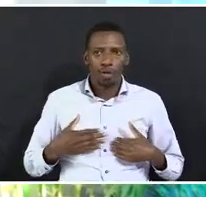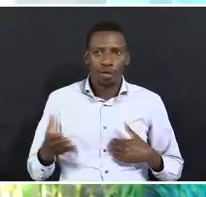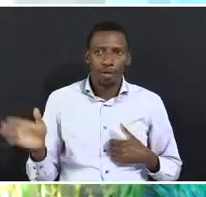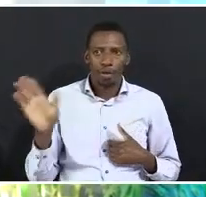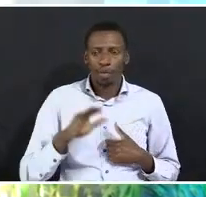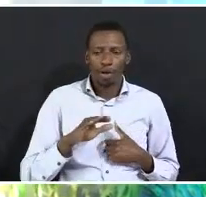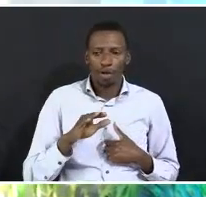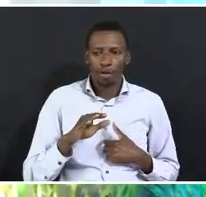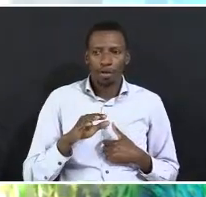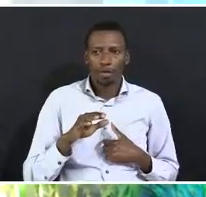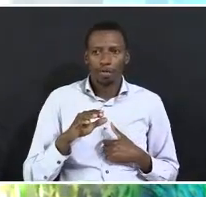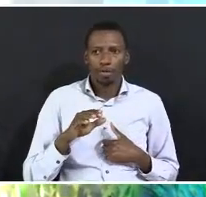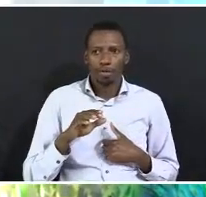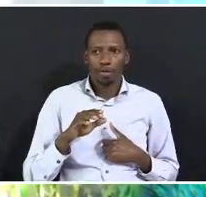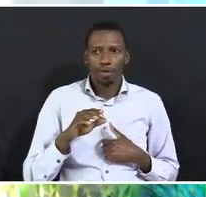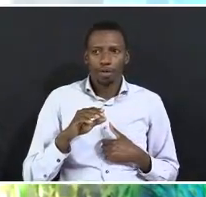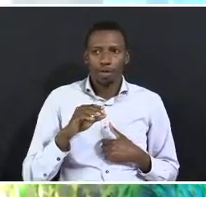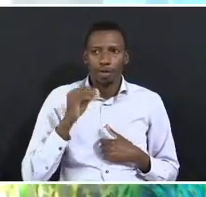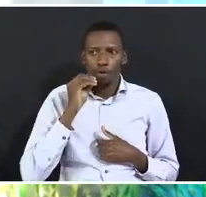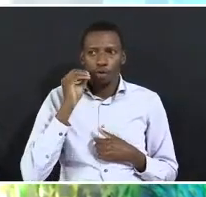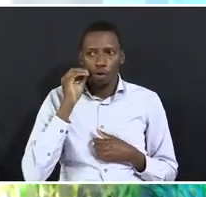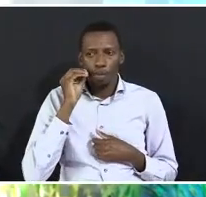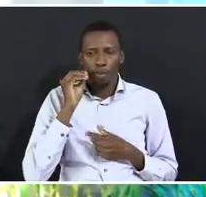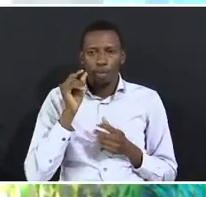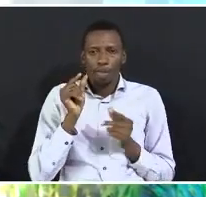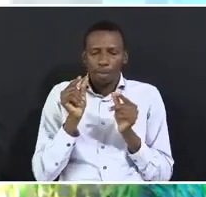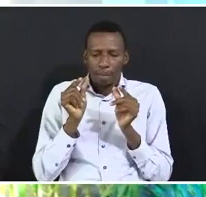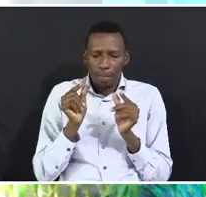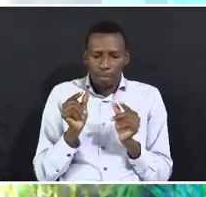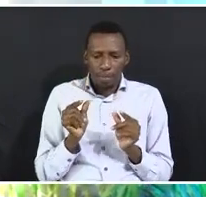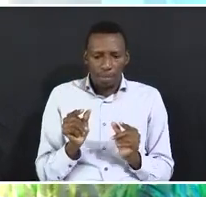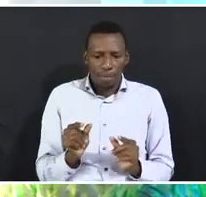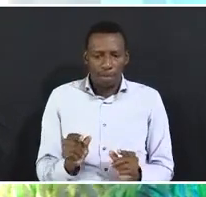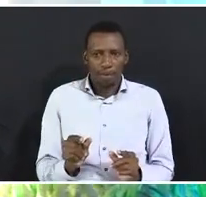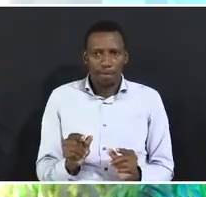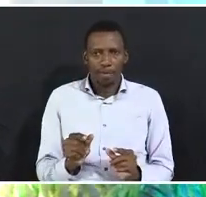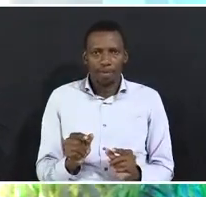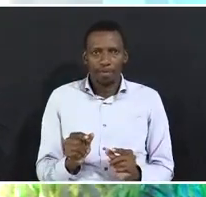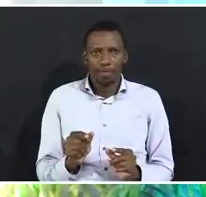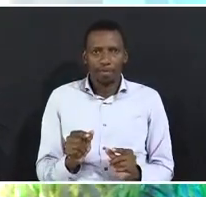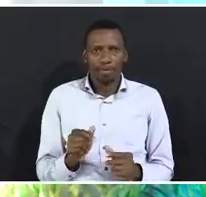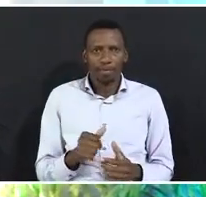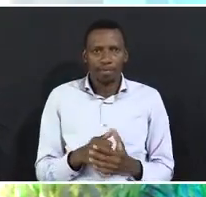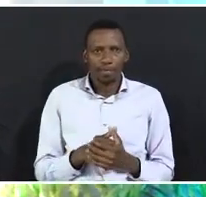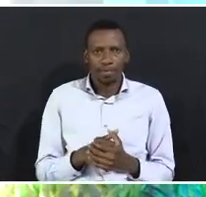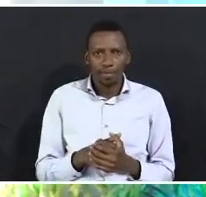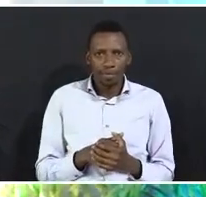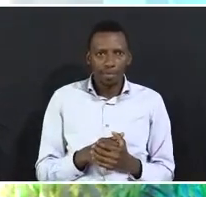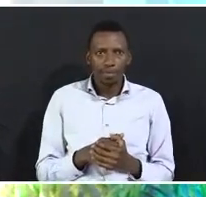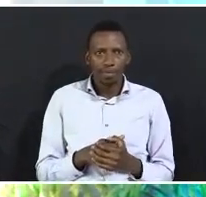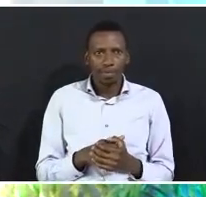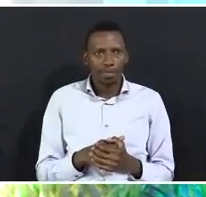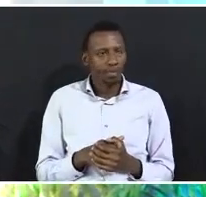as a loathsome specimen of a human being. Now that English is too heavy.